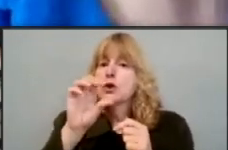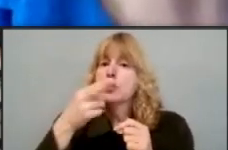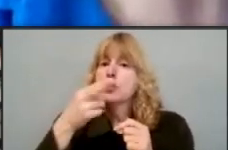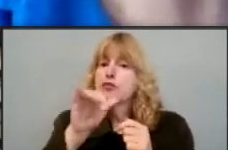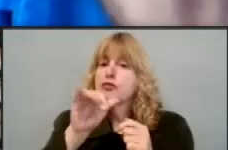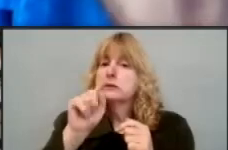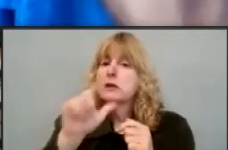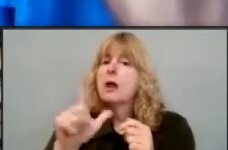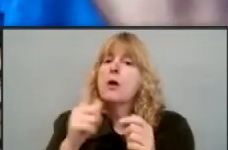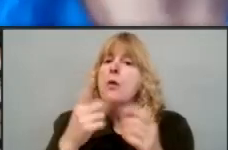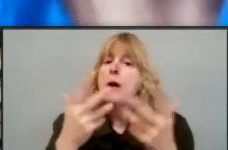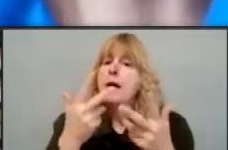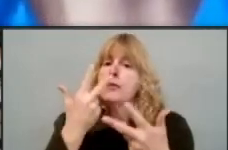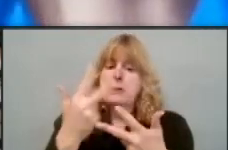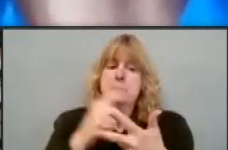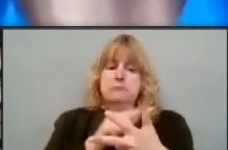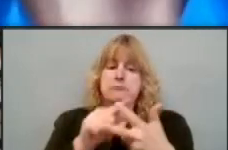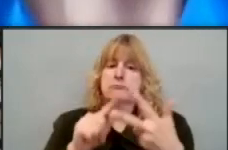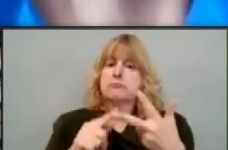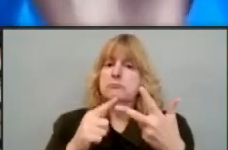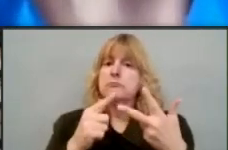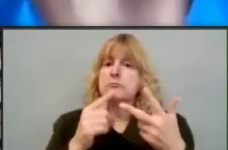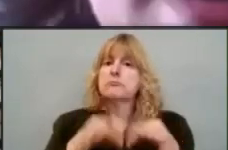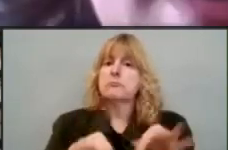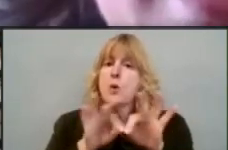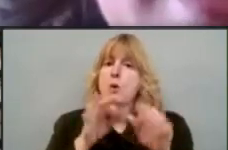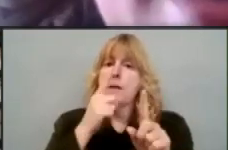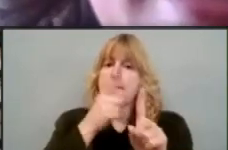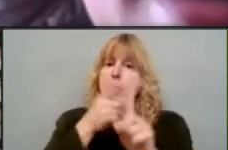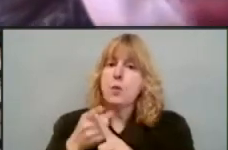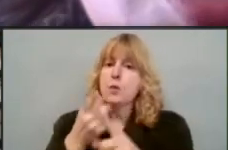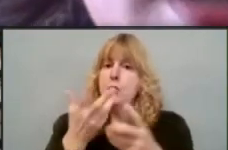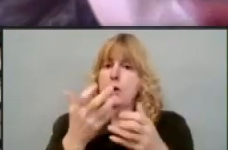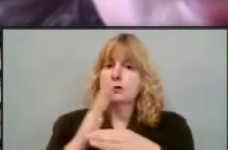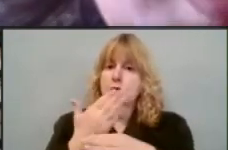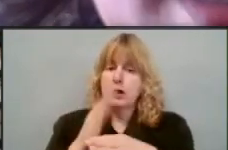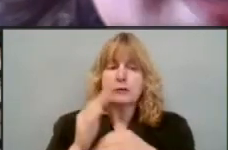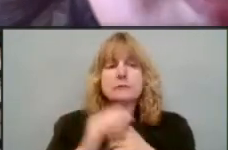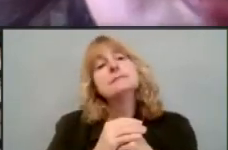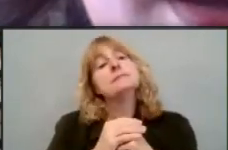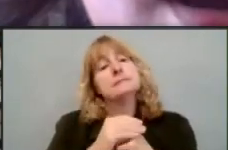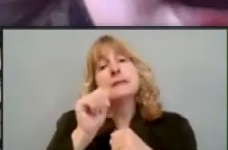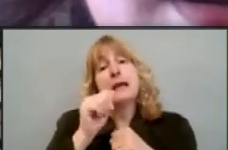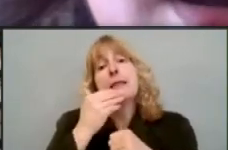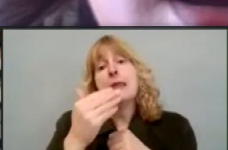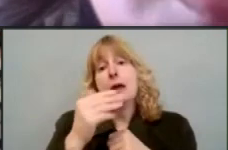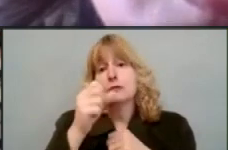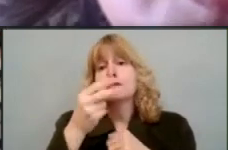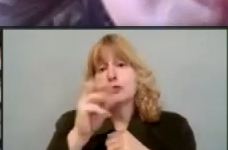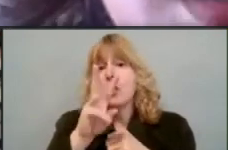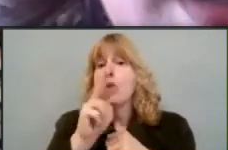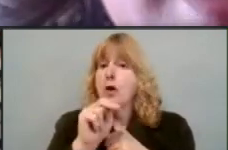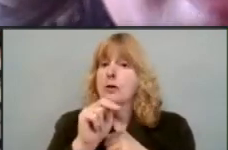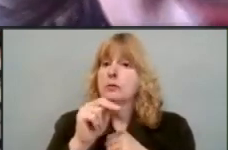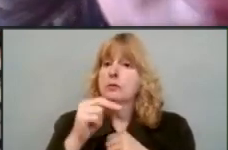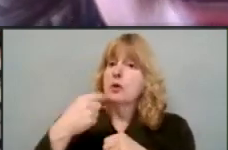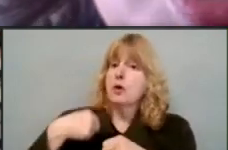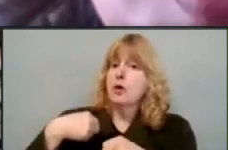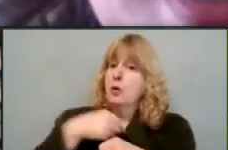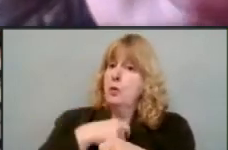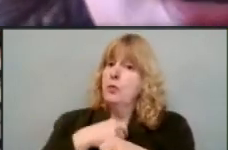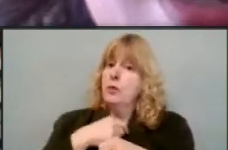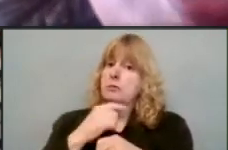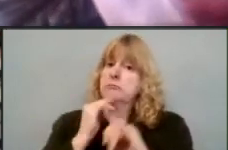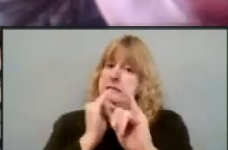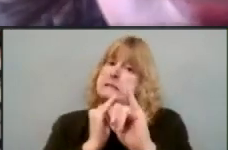that you'd like to share? Thank you, Sean. Crystal? Thank you, Sean, too, because we are on the same